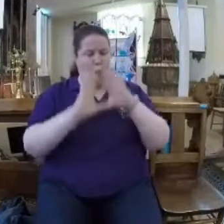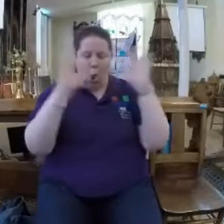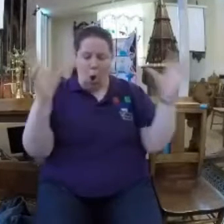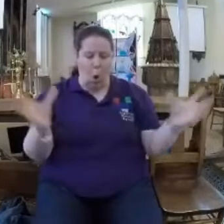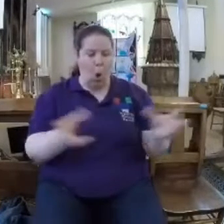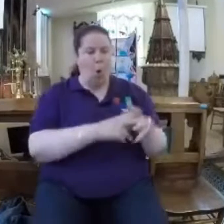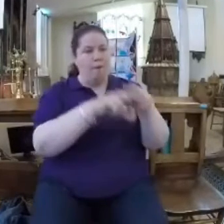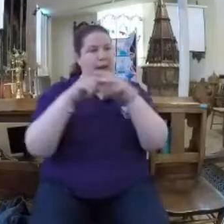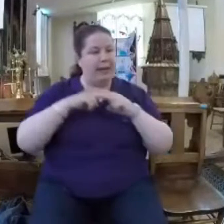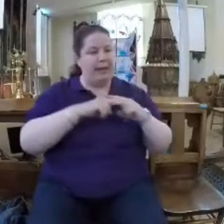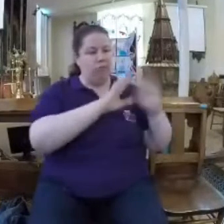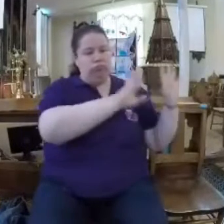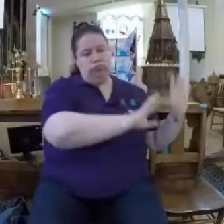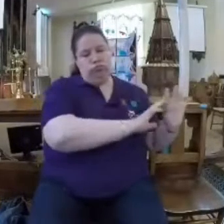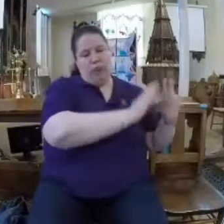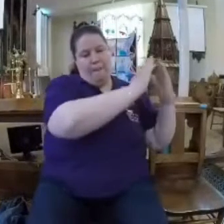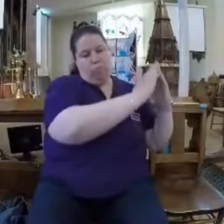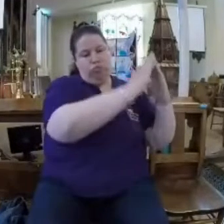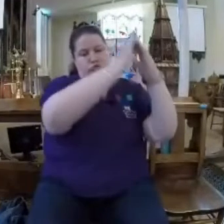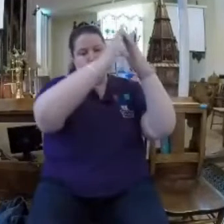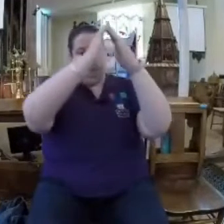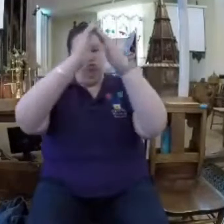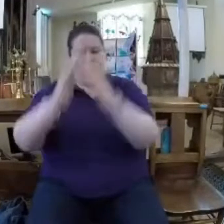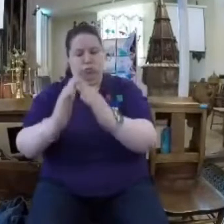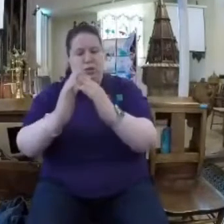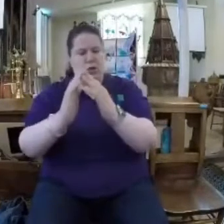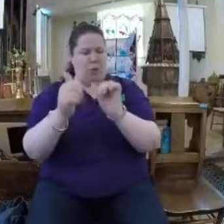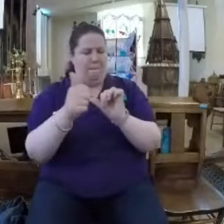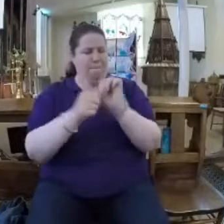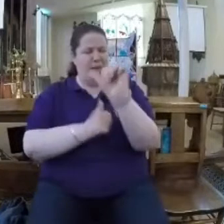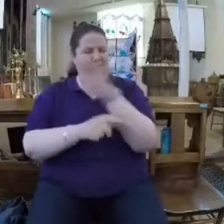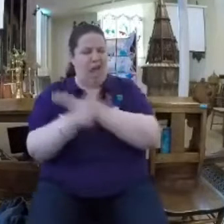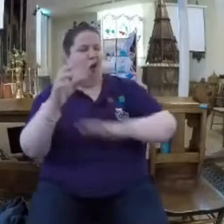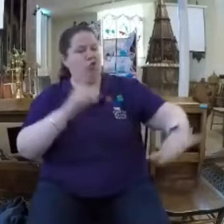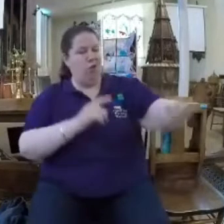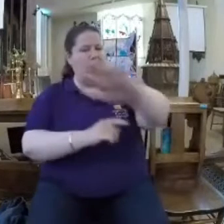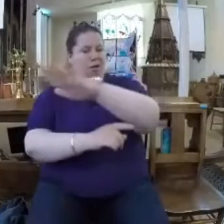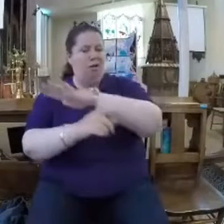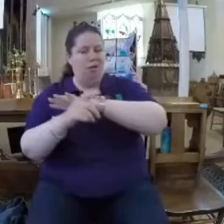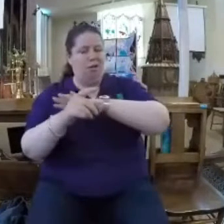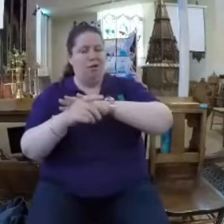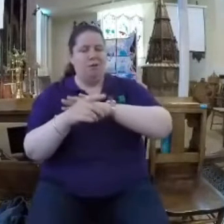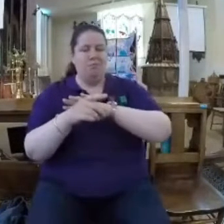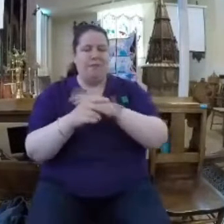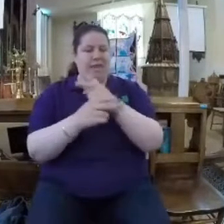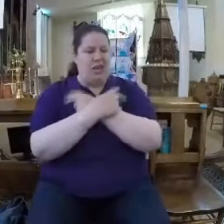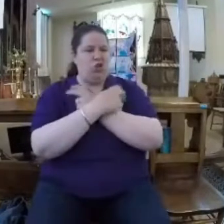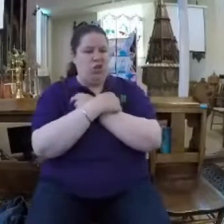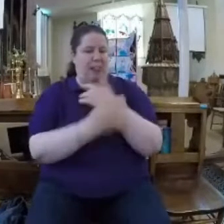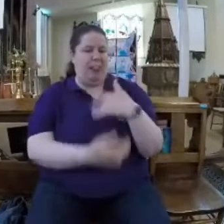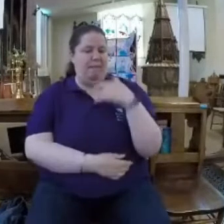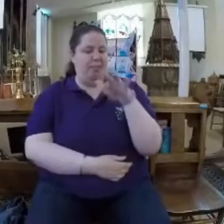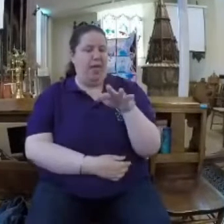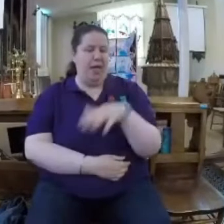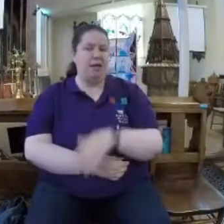up sticks, and they move to the area surrounding Egypt, the best bit of Egypt, the land of Ramesses. And we get to